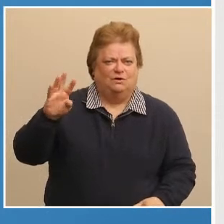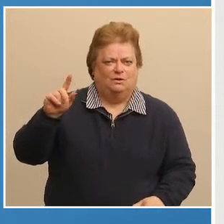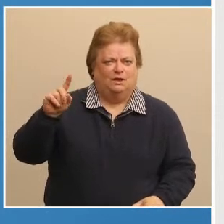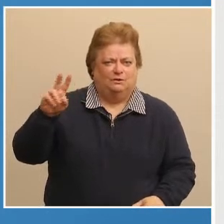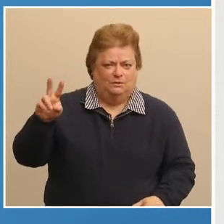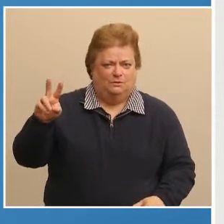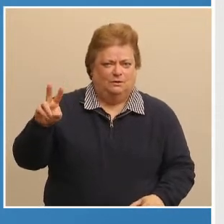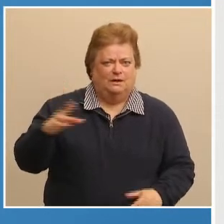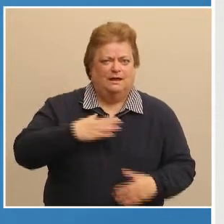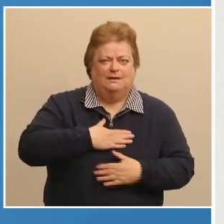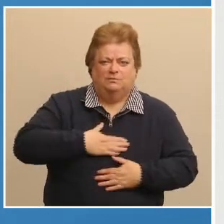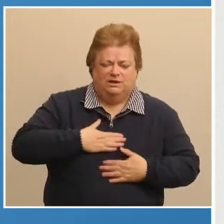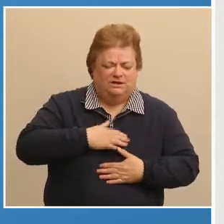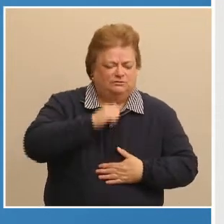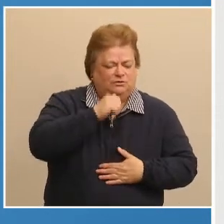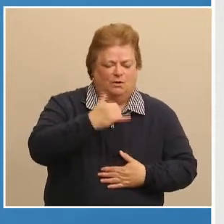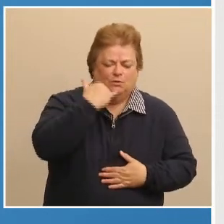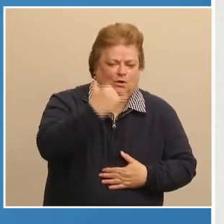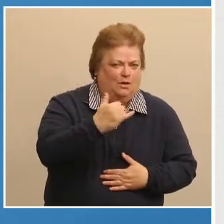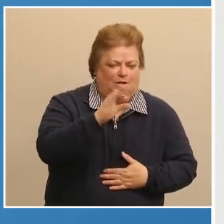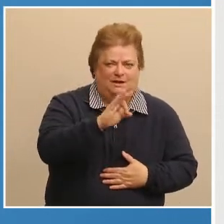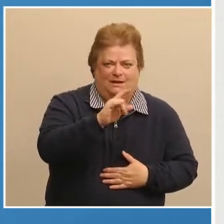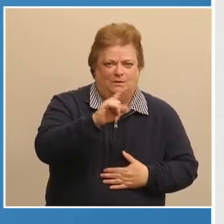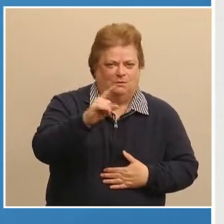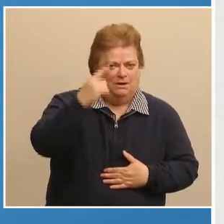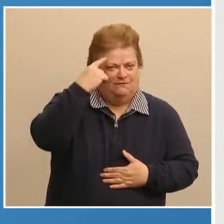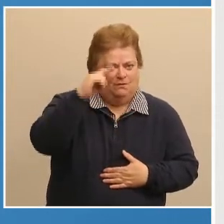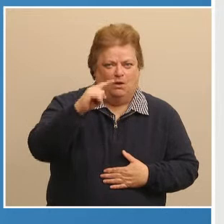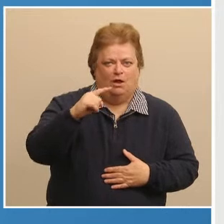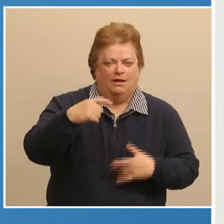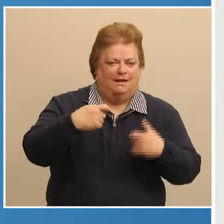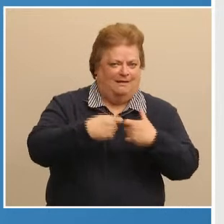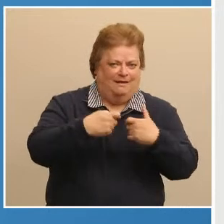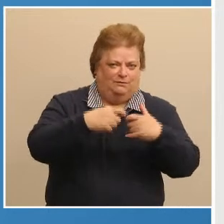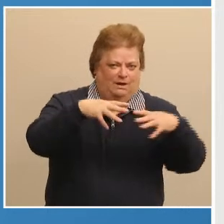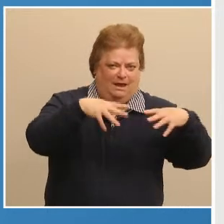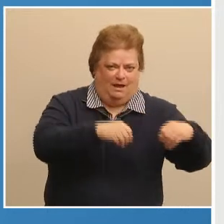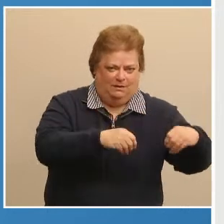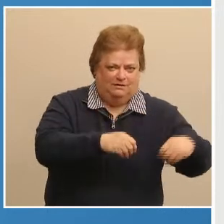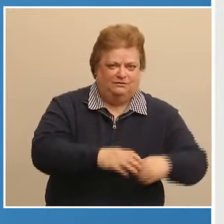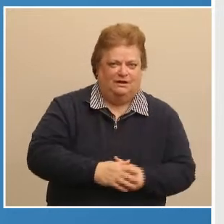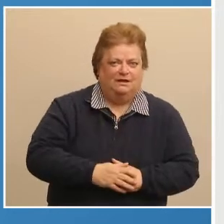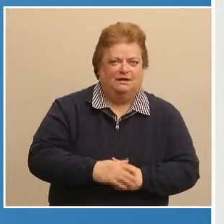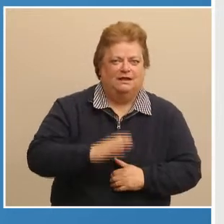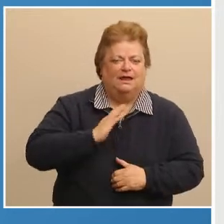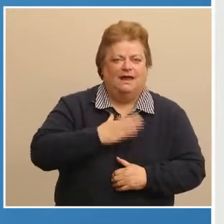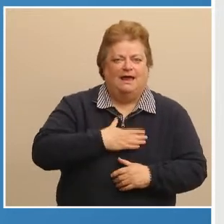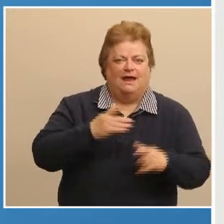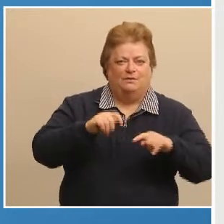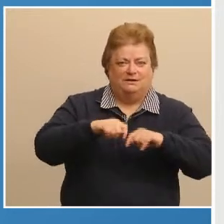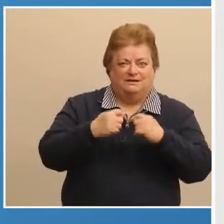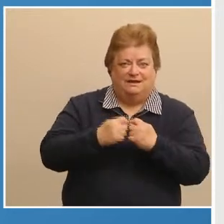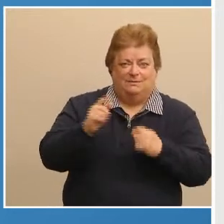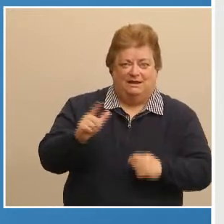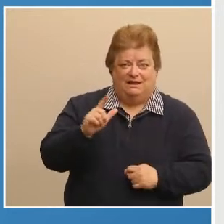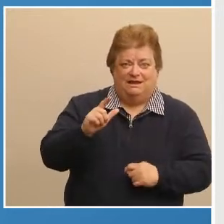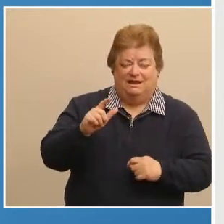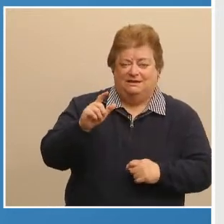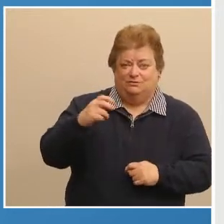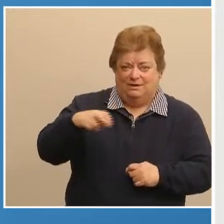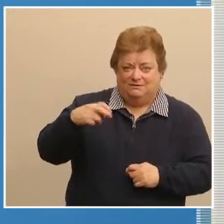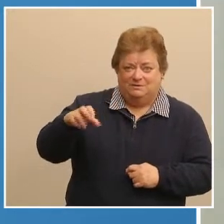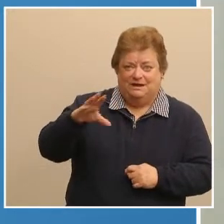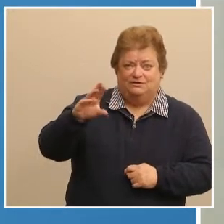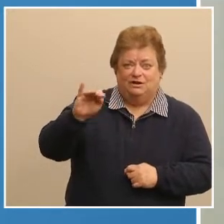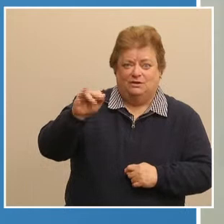1-888-365-2412. Please do not call 911 for a power outage. Our team at Lincoln Transportation and Utilities wants you to